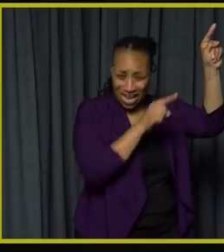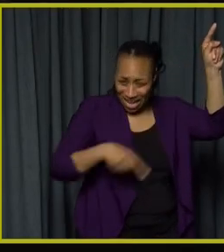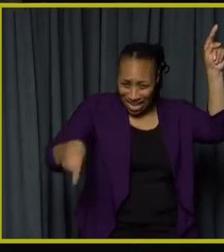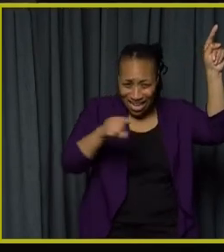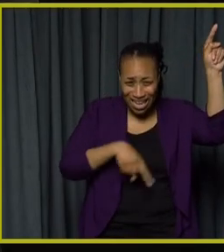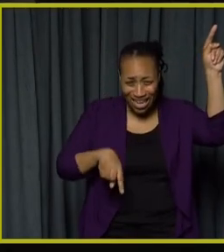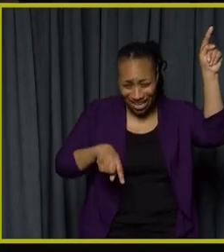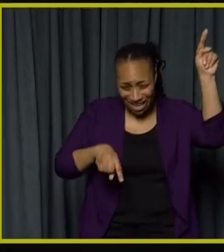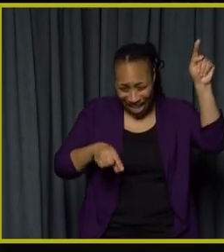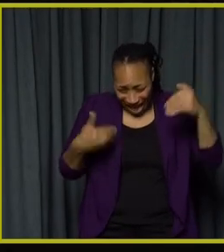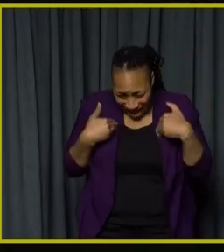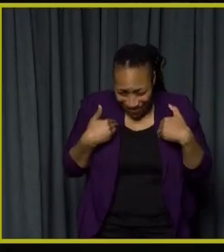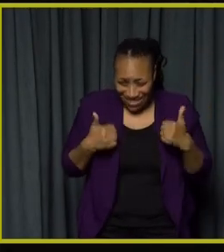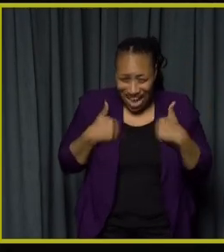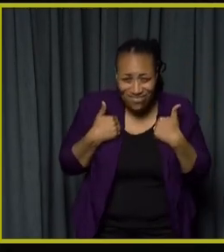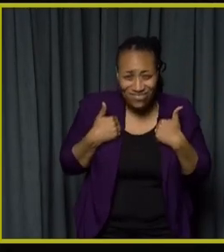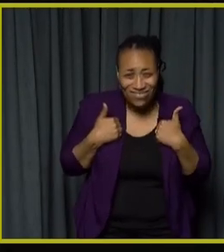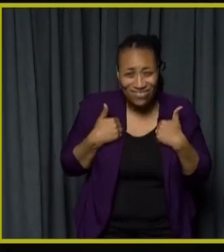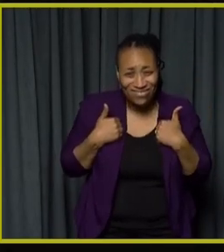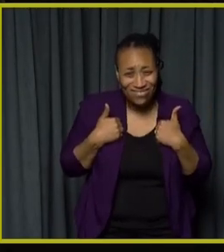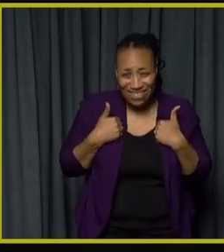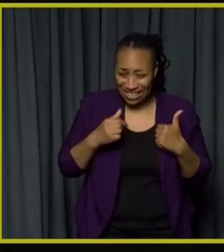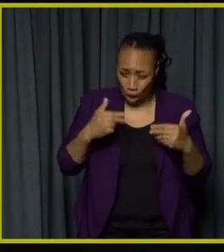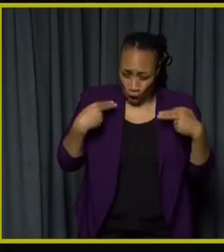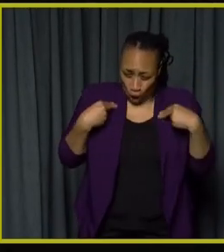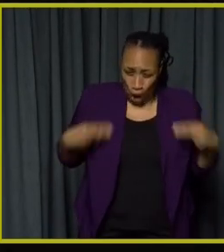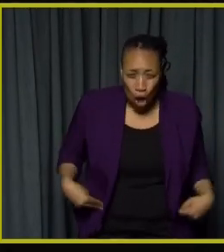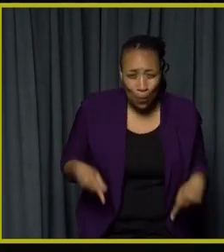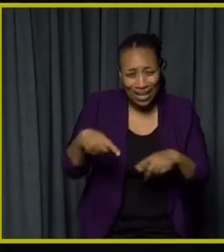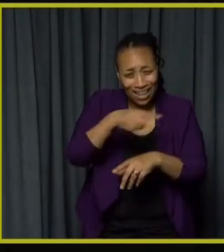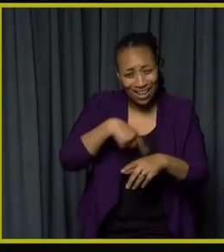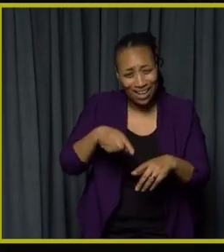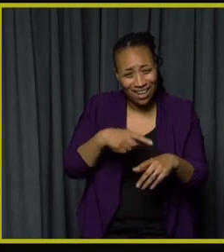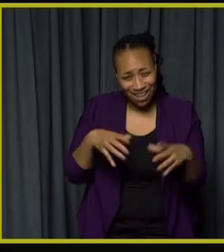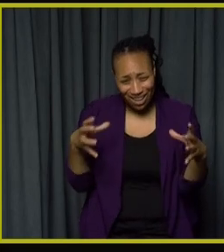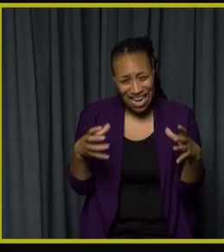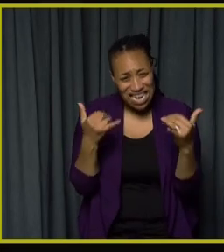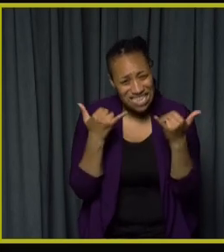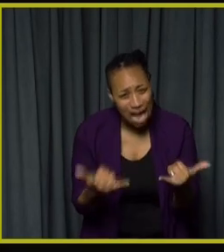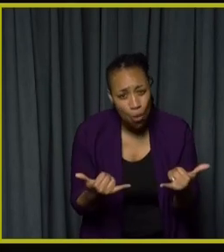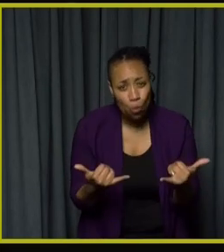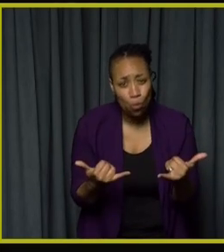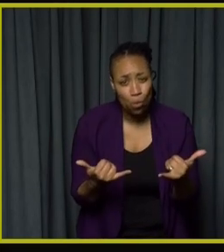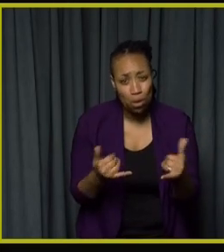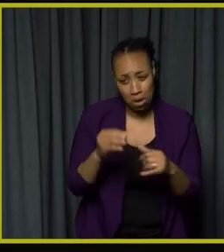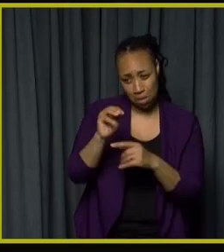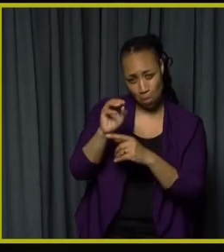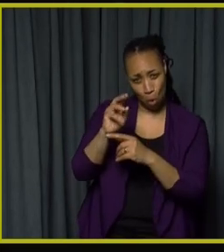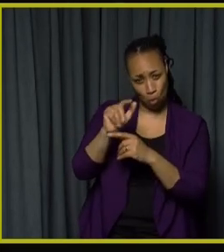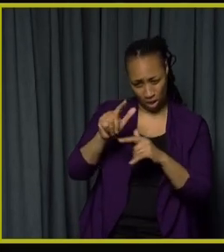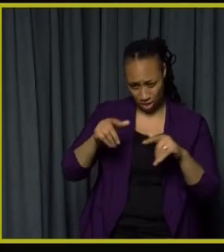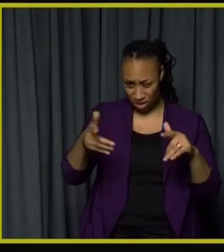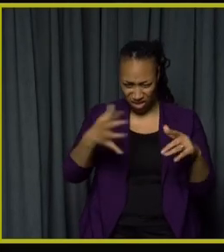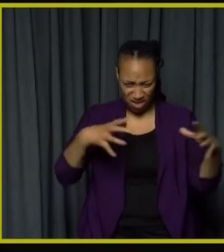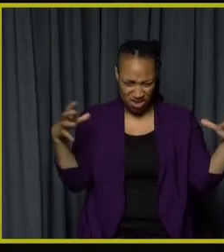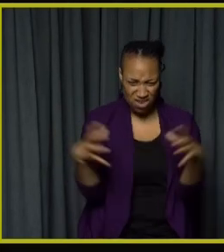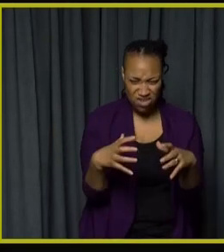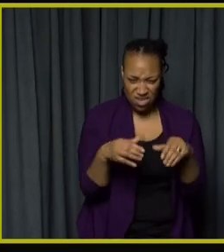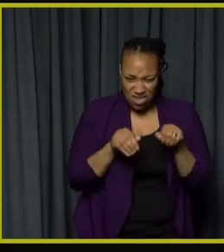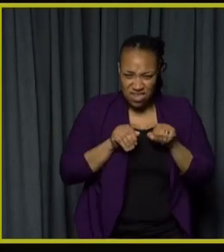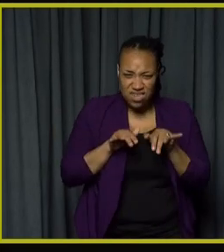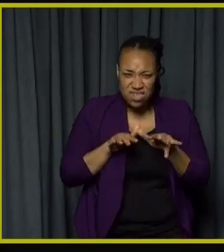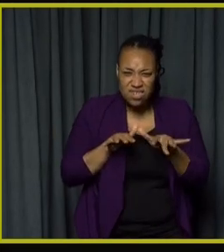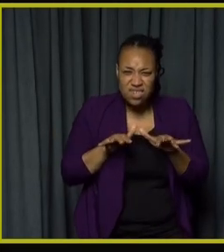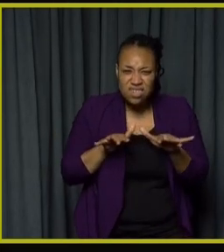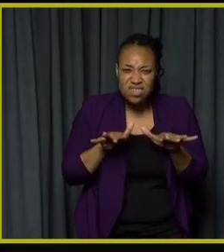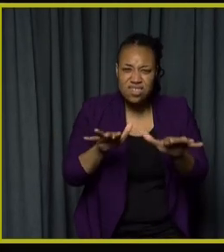do it together. It's time for a moral revolution of values. We can't pretend that the crisis